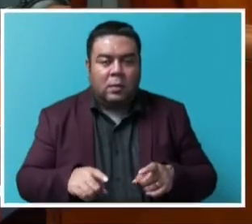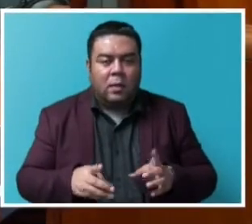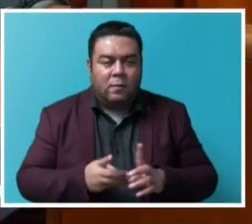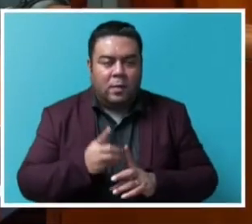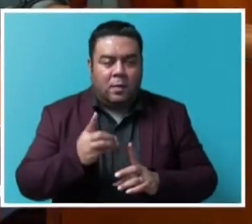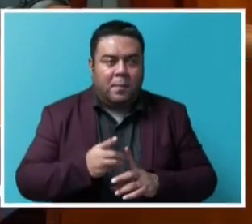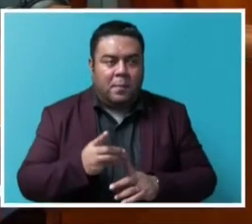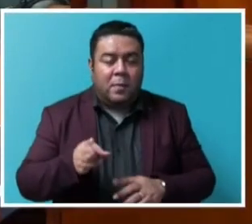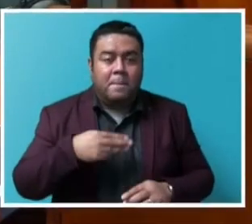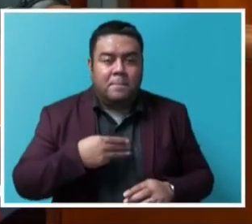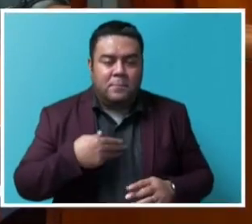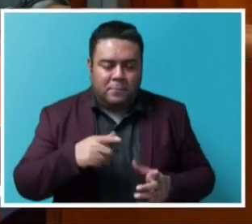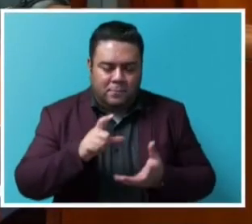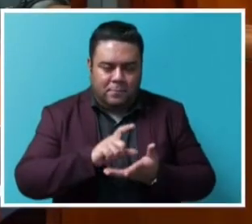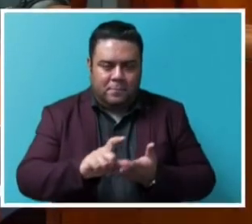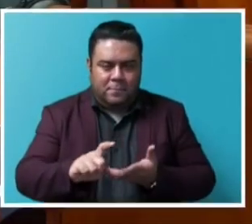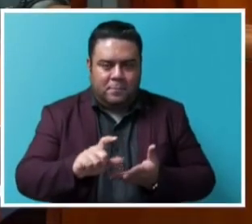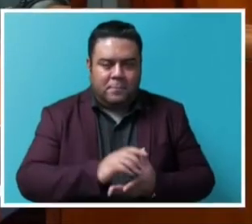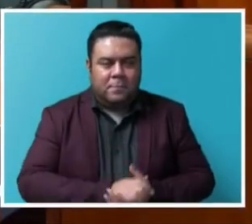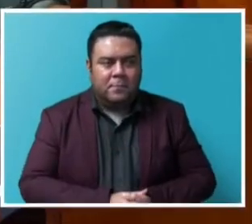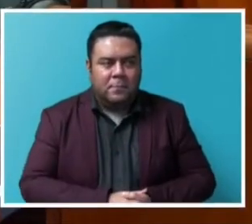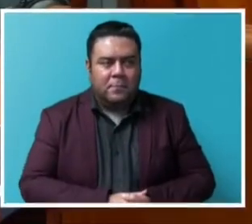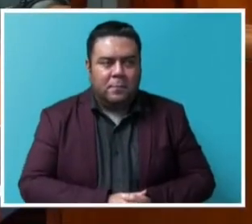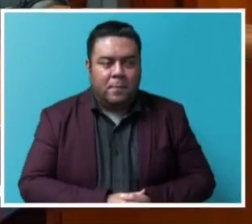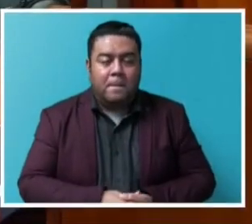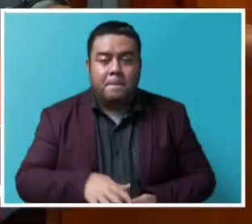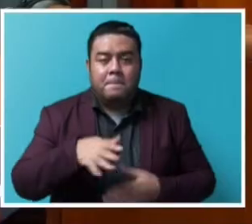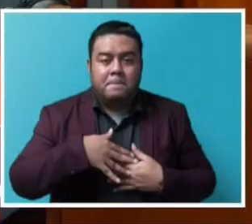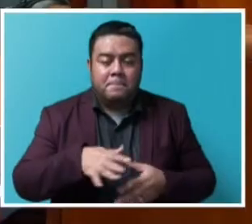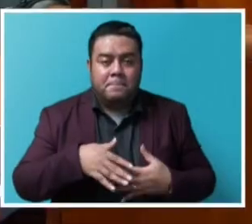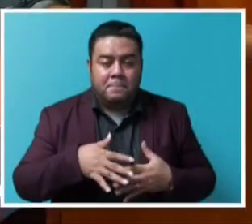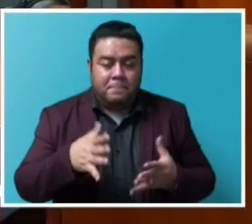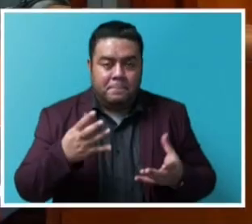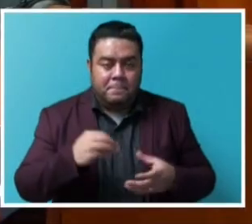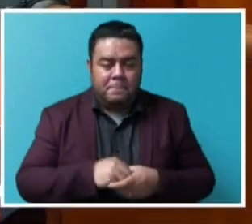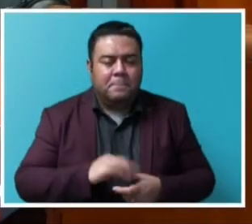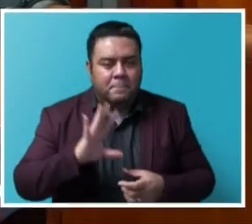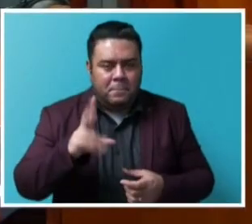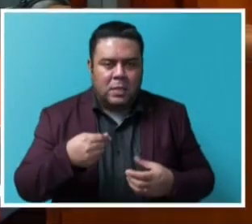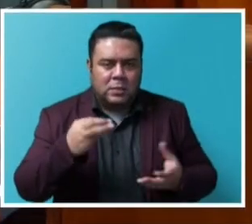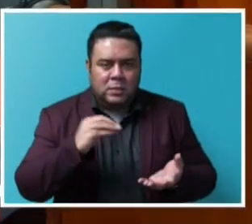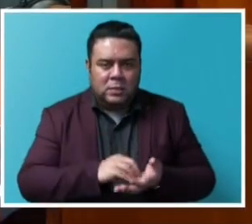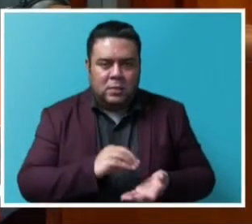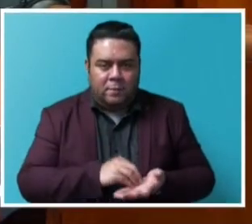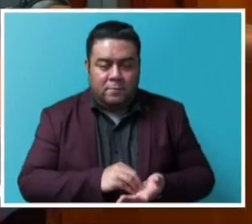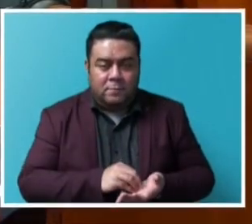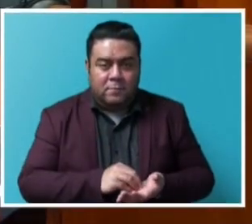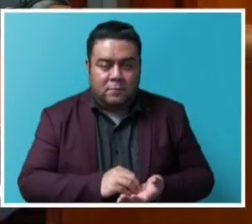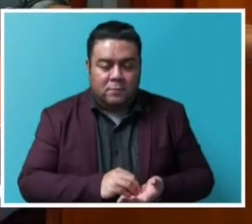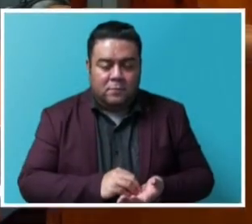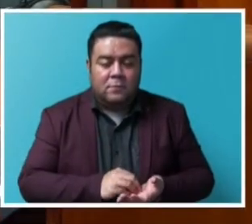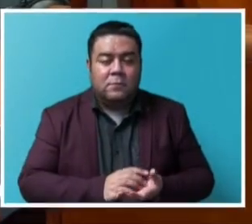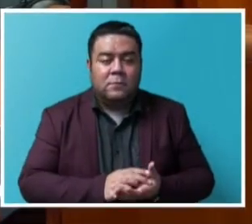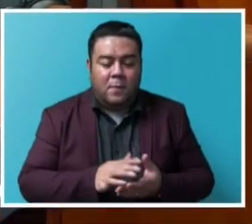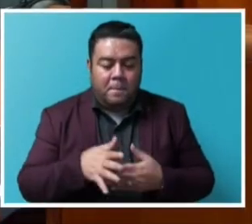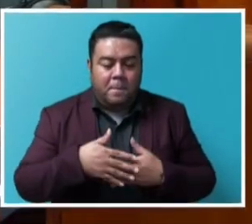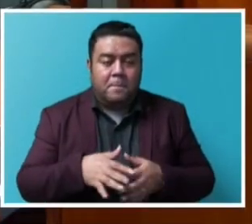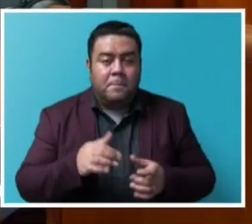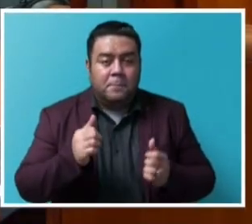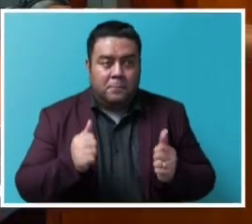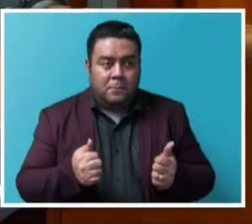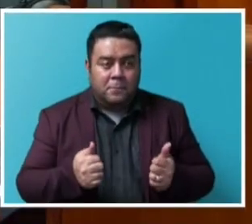The mission is clear, Mr. Speaker, sir. Public enterprises must serve the public good,